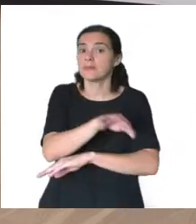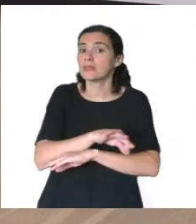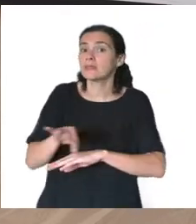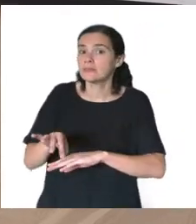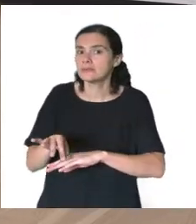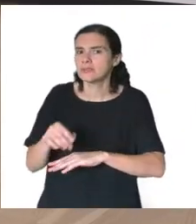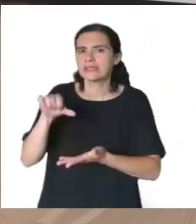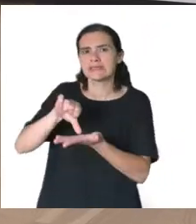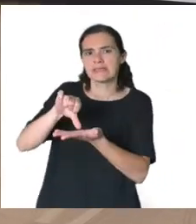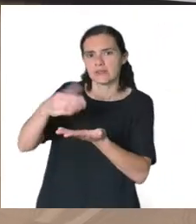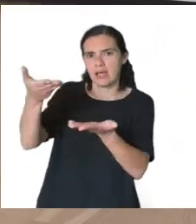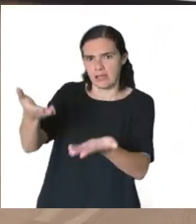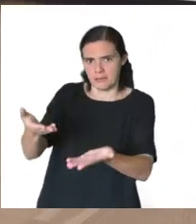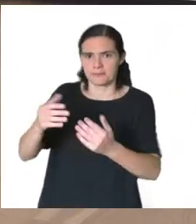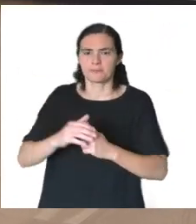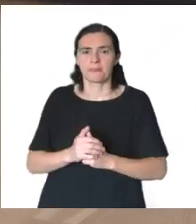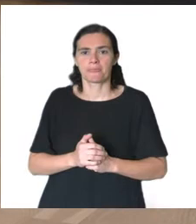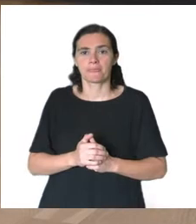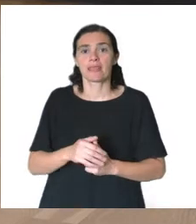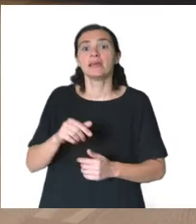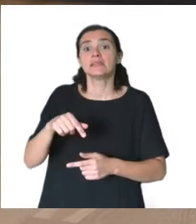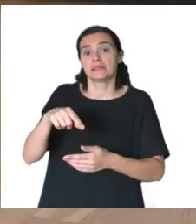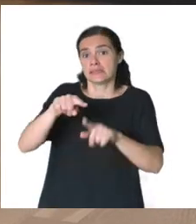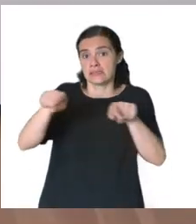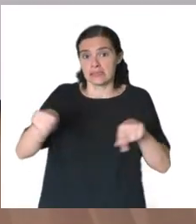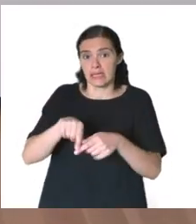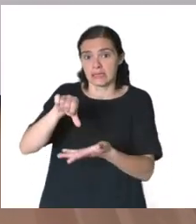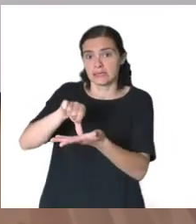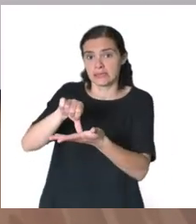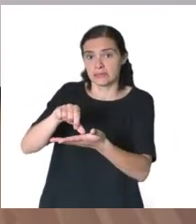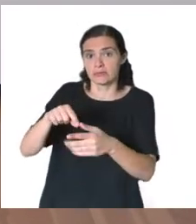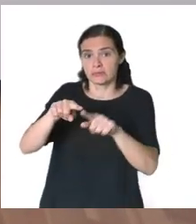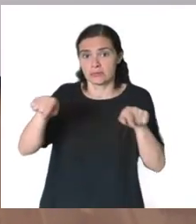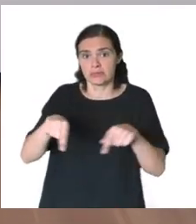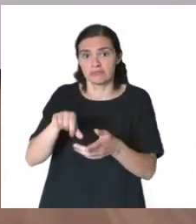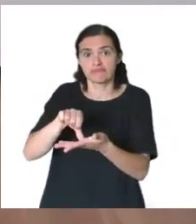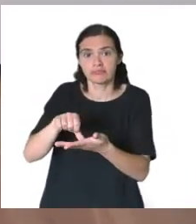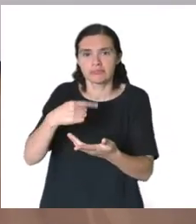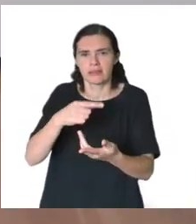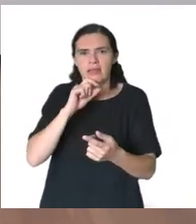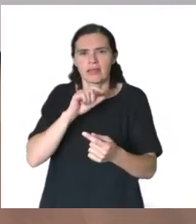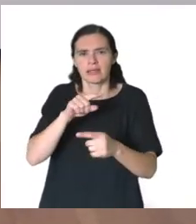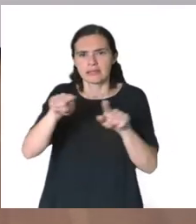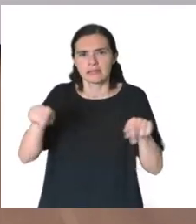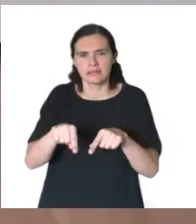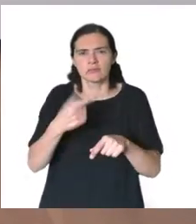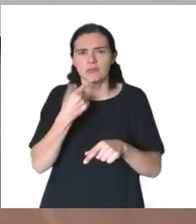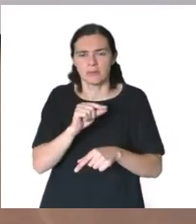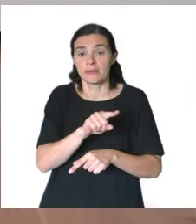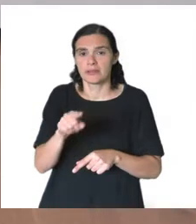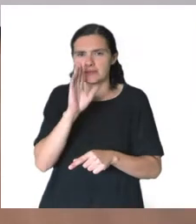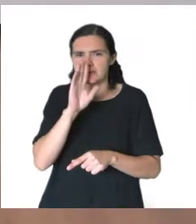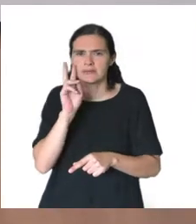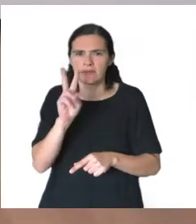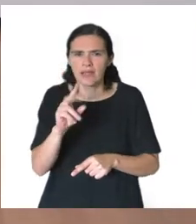as architecture at the center of the room, a room with no center. It's called Alpha Room. If you